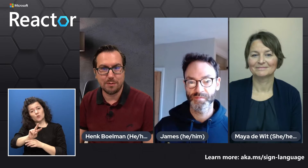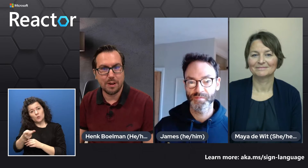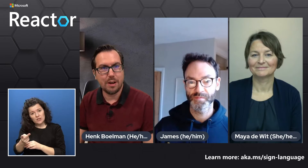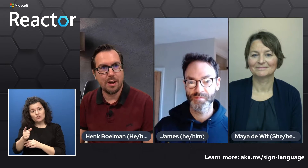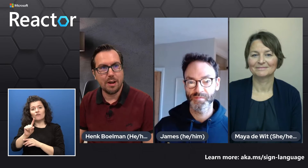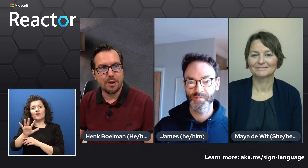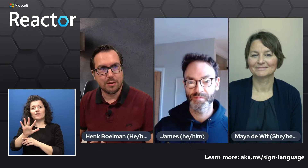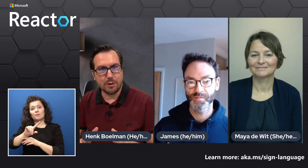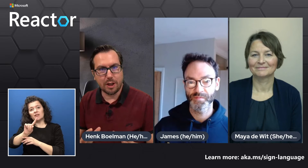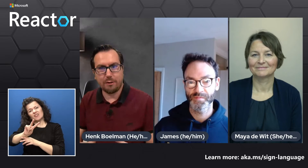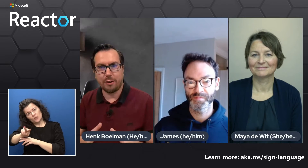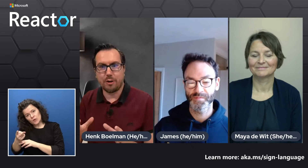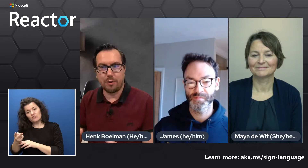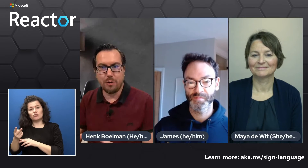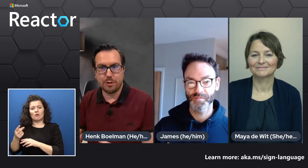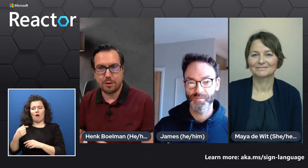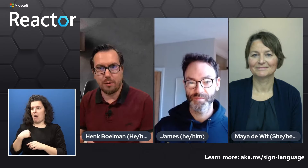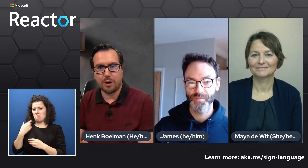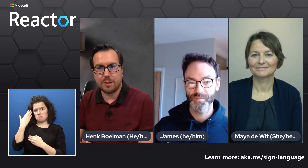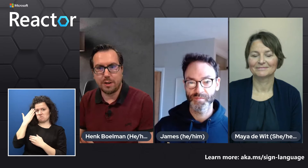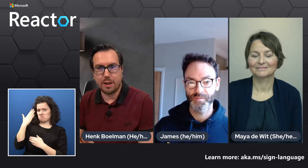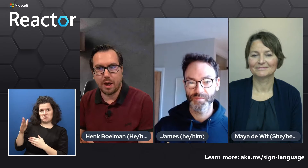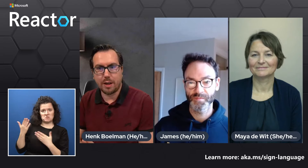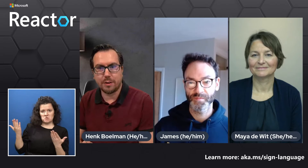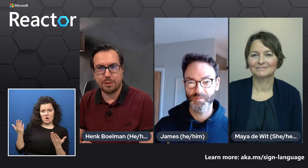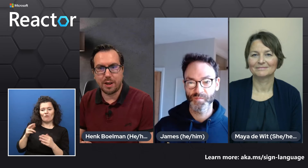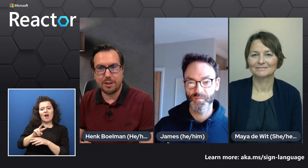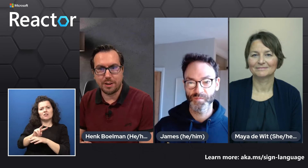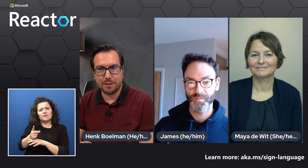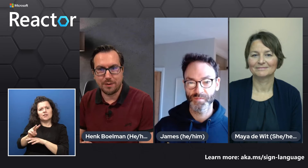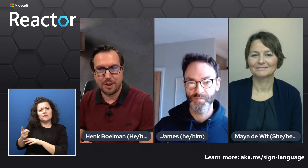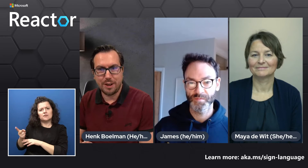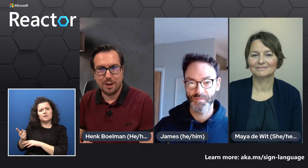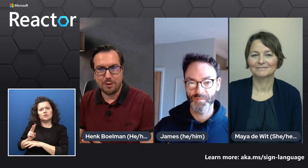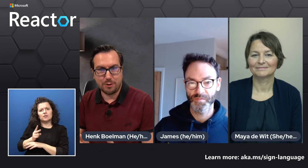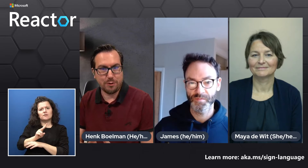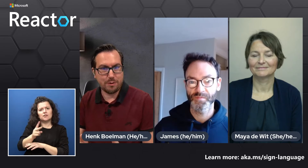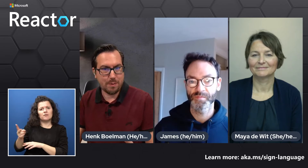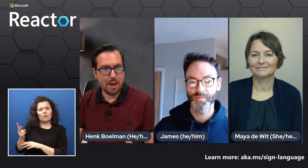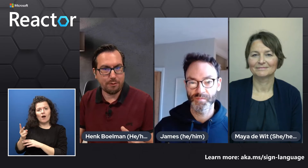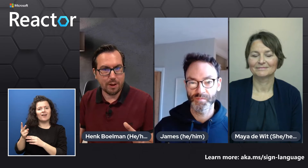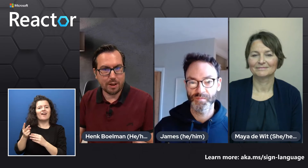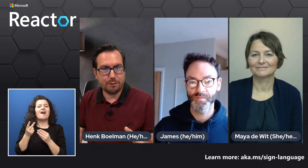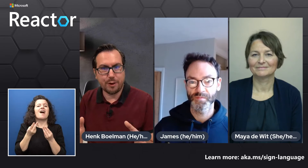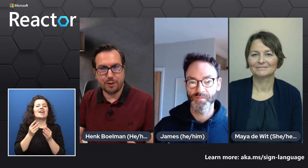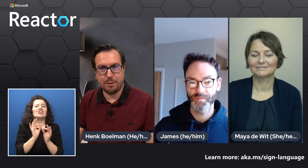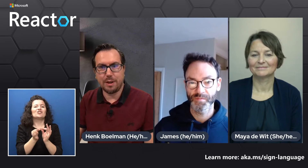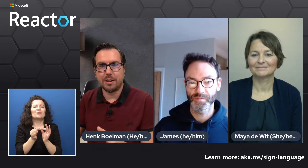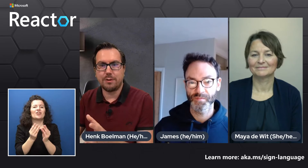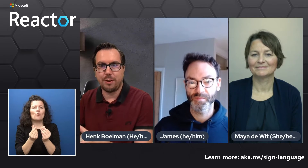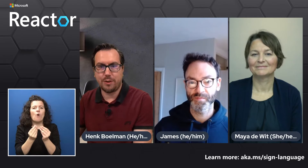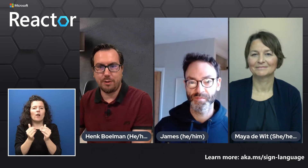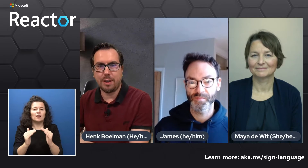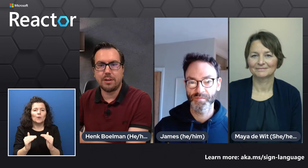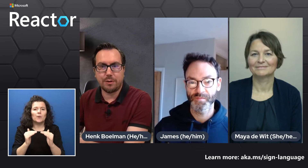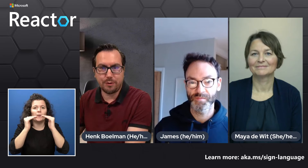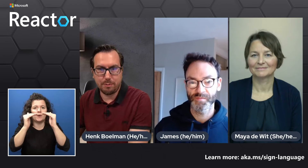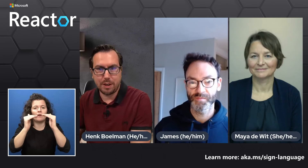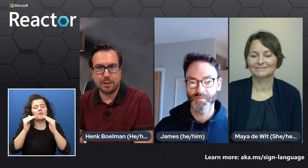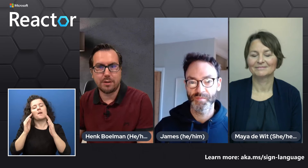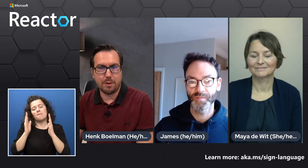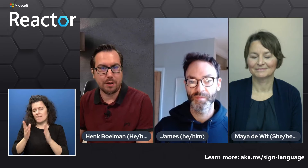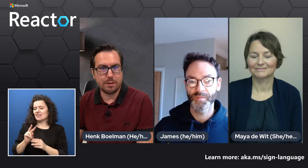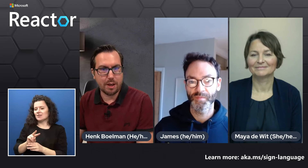is to deliver a good quality interpretation. You should have like 15 minutes, 15 minutes,